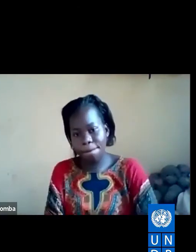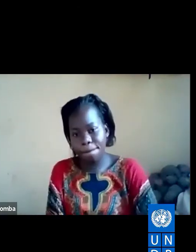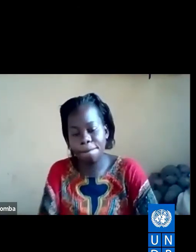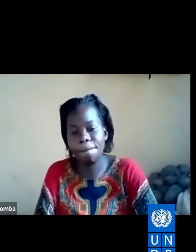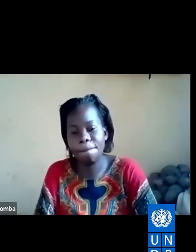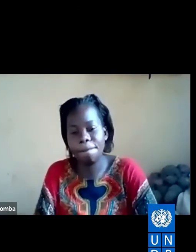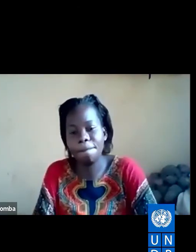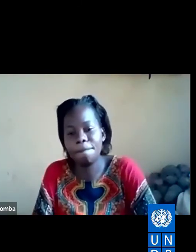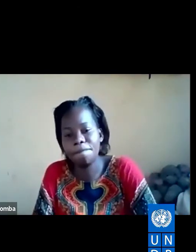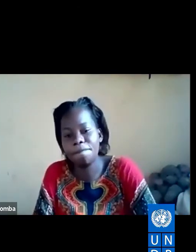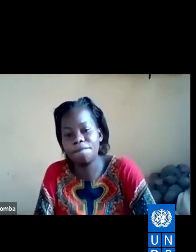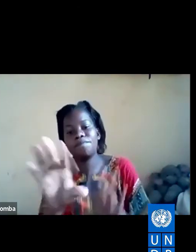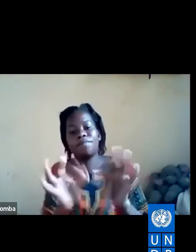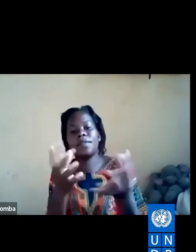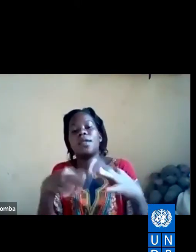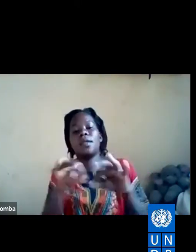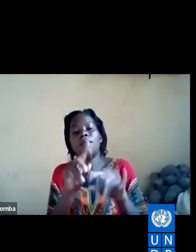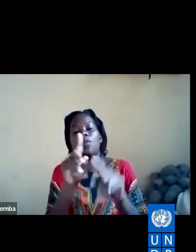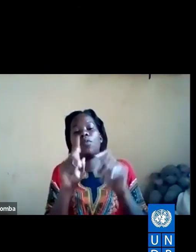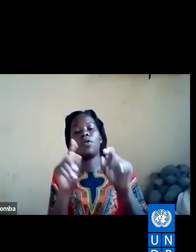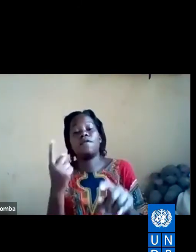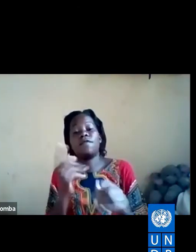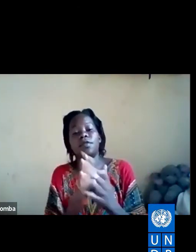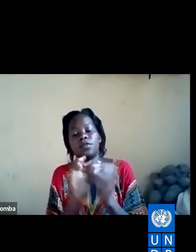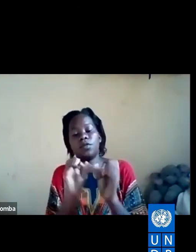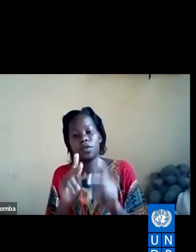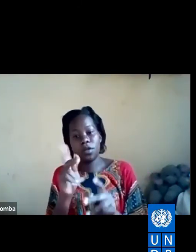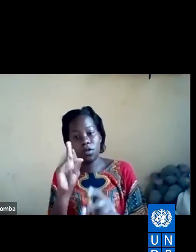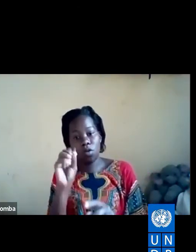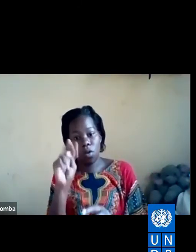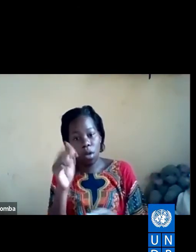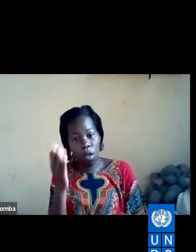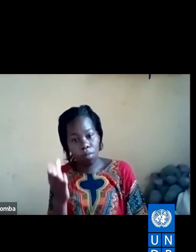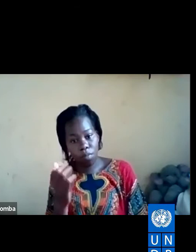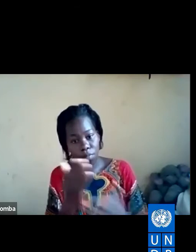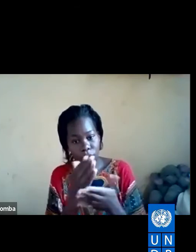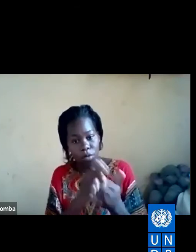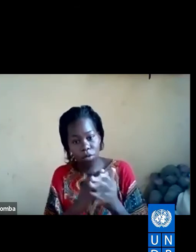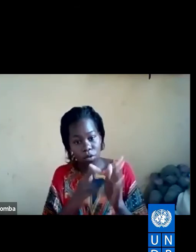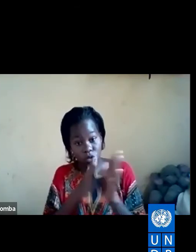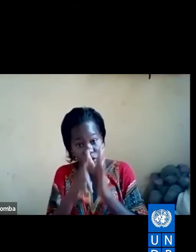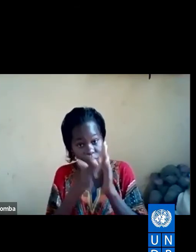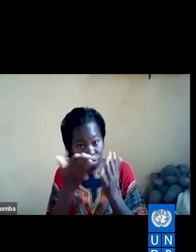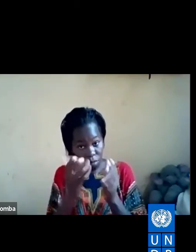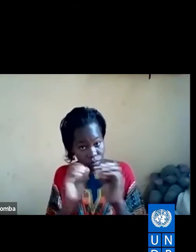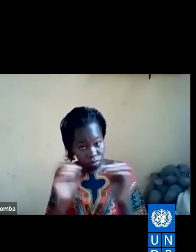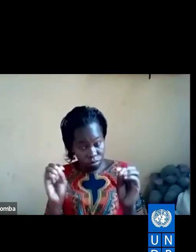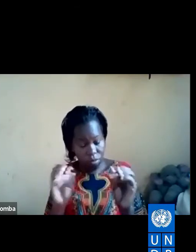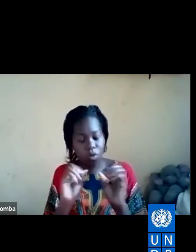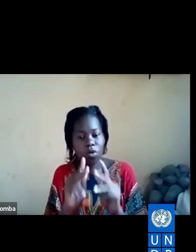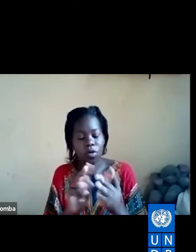first. Dawn, if you're still there, because your video has disappeared, but let me go through the questions in the